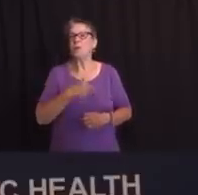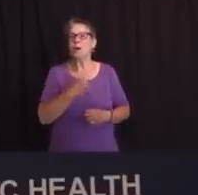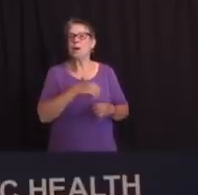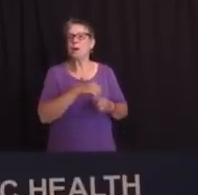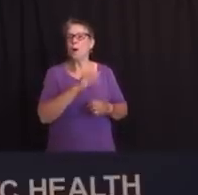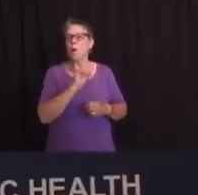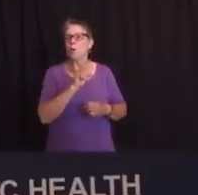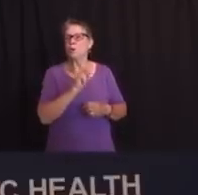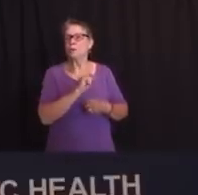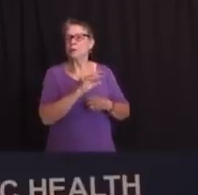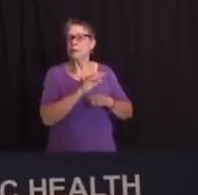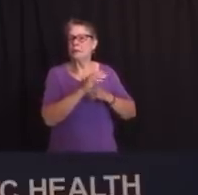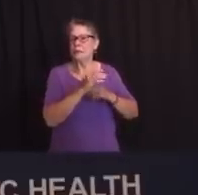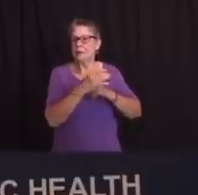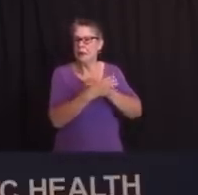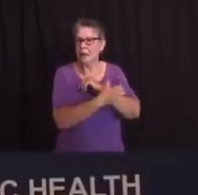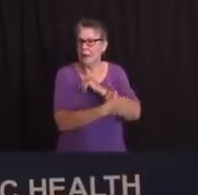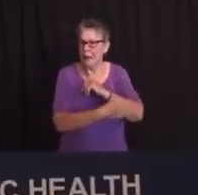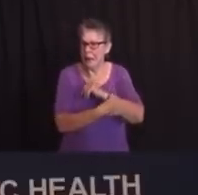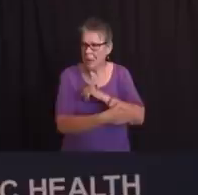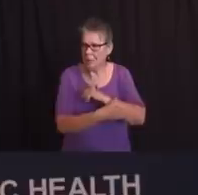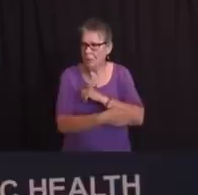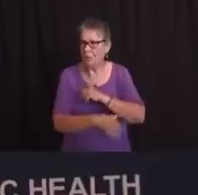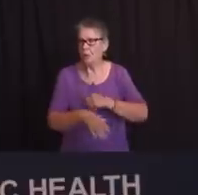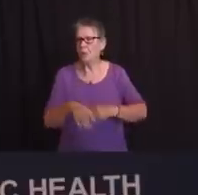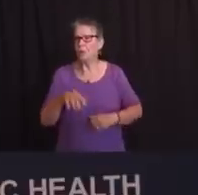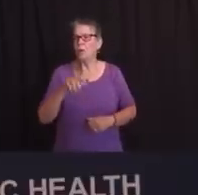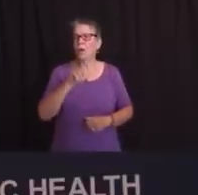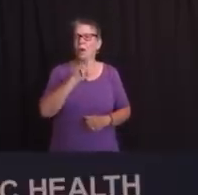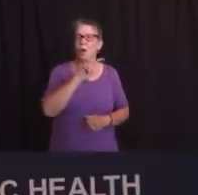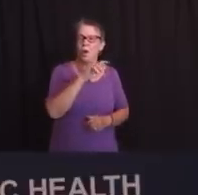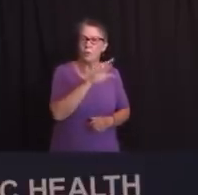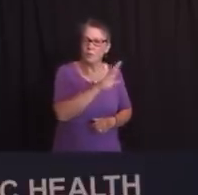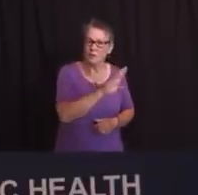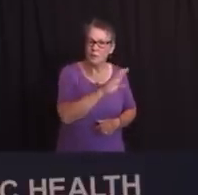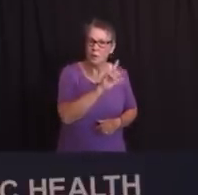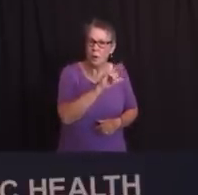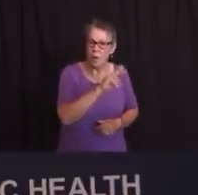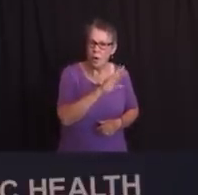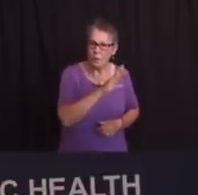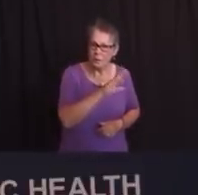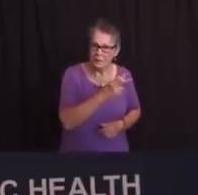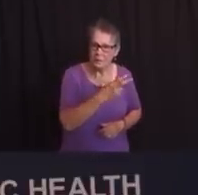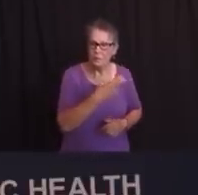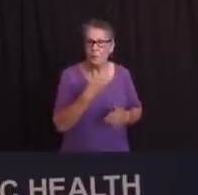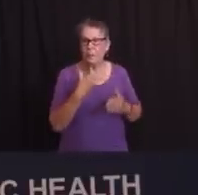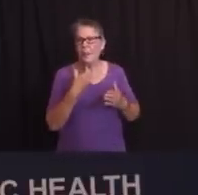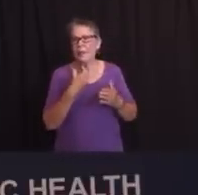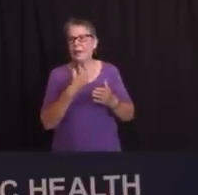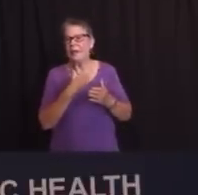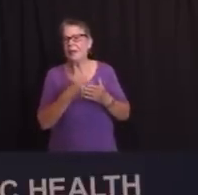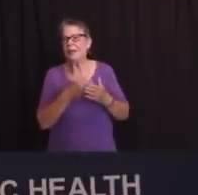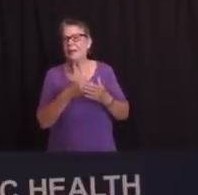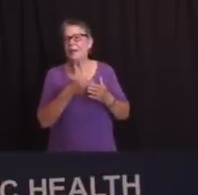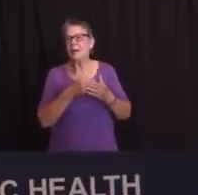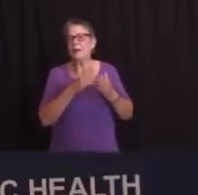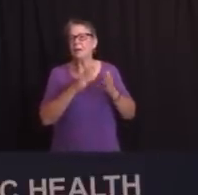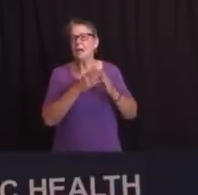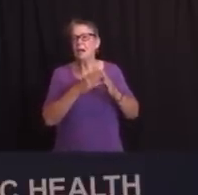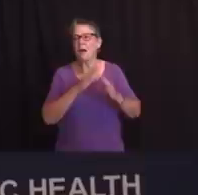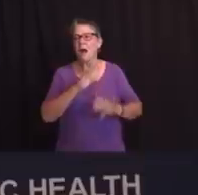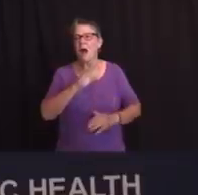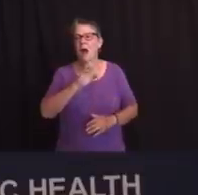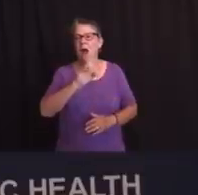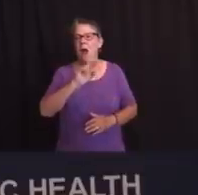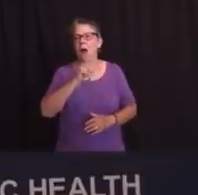well as Long Beach Township, and one by National Weather Service in Upton, which confirmed one in Essex County in